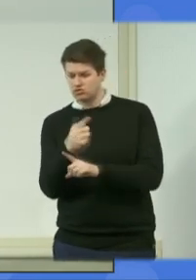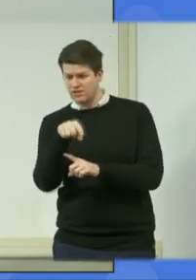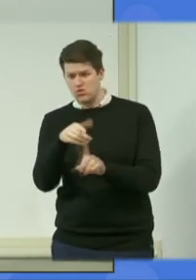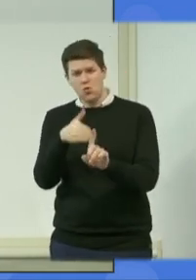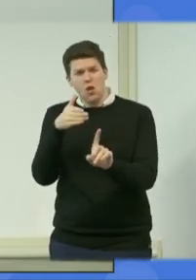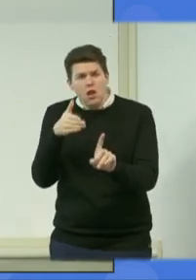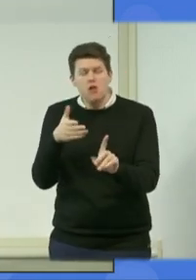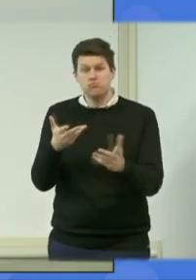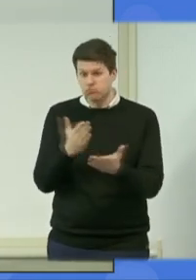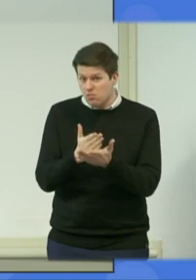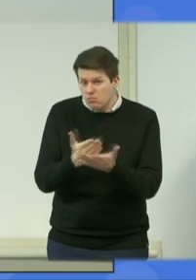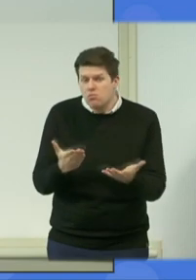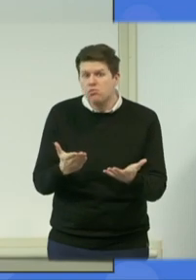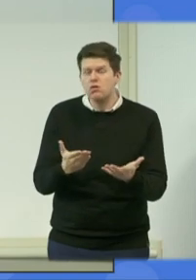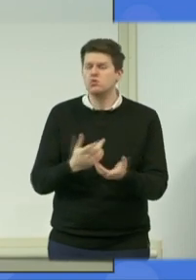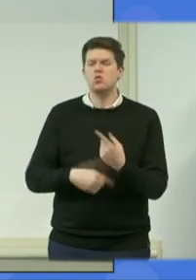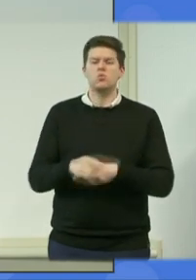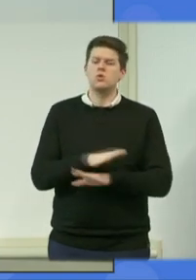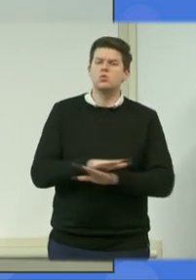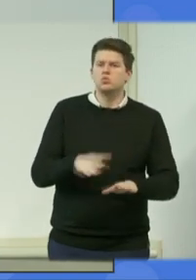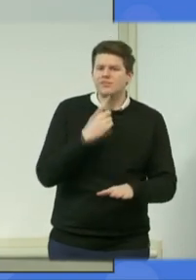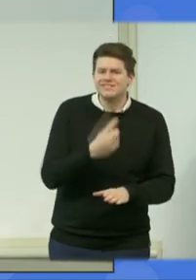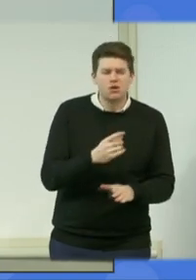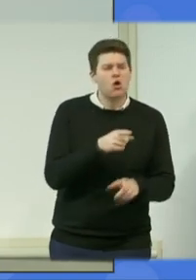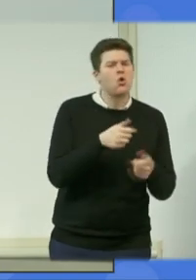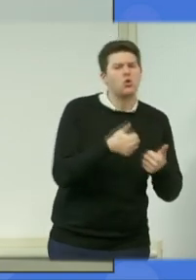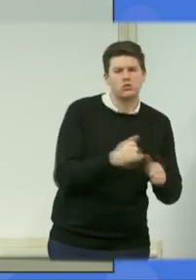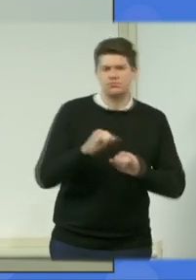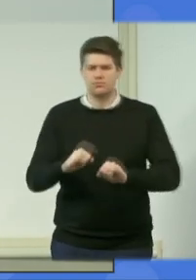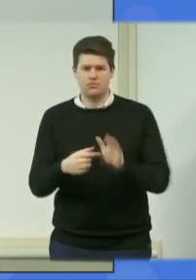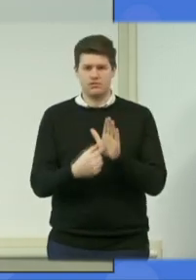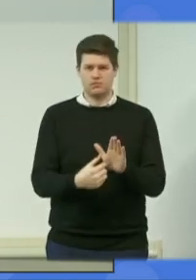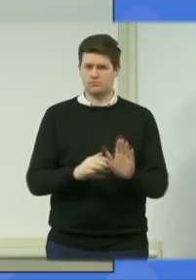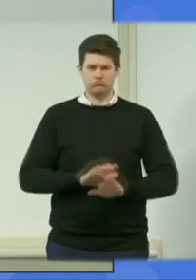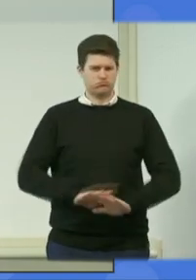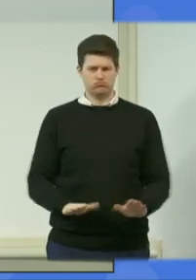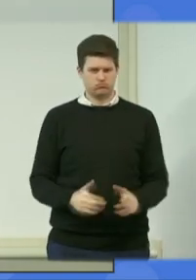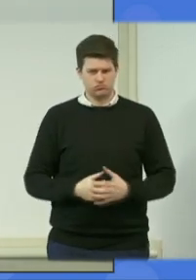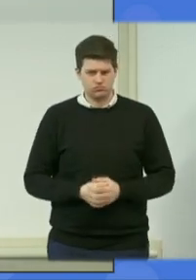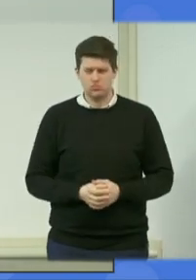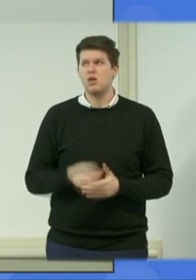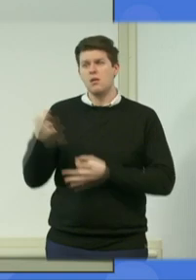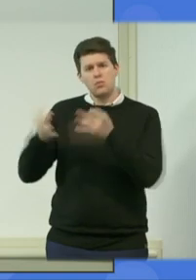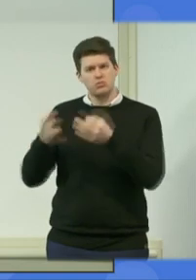ever say that's a good policy or that's not a good policy, because that's not for us, that's for the